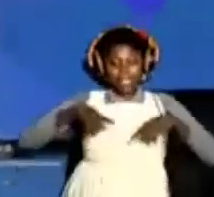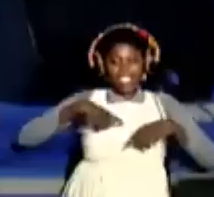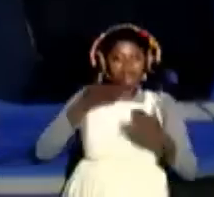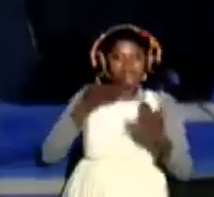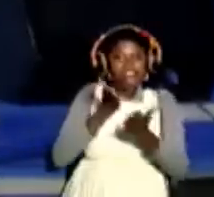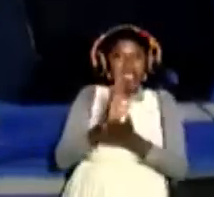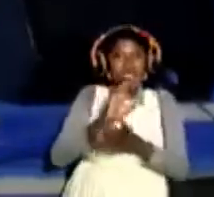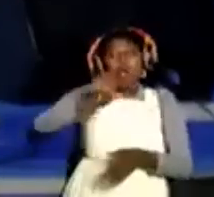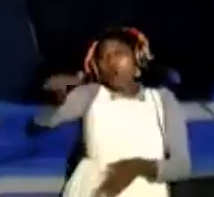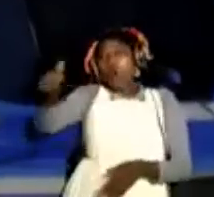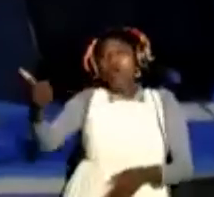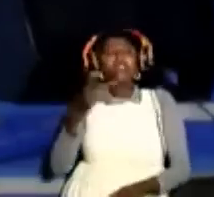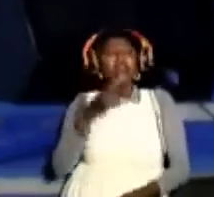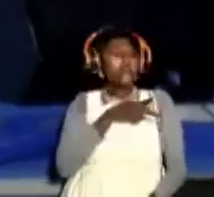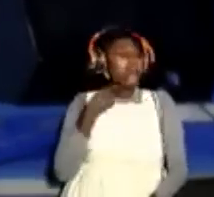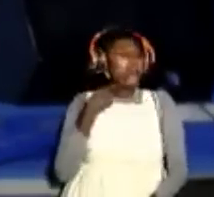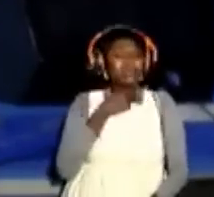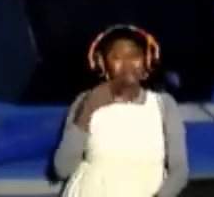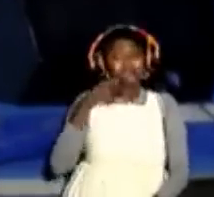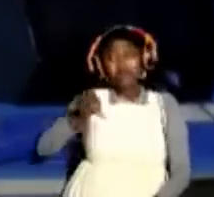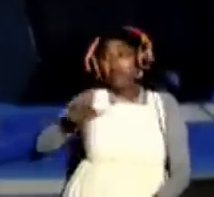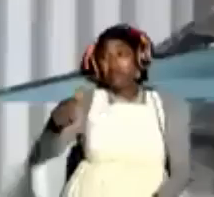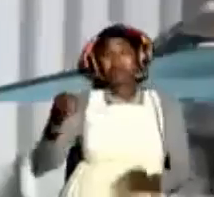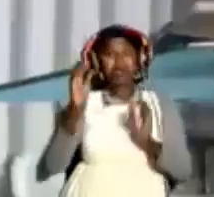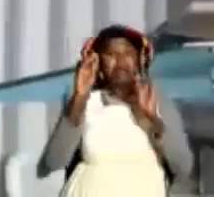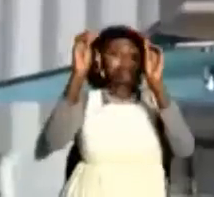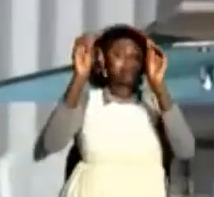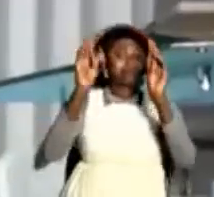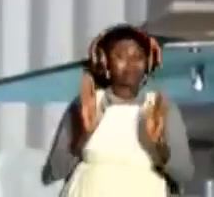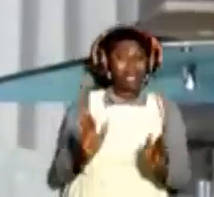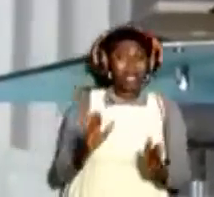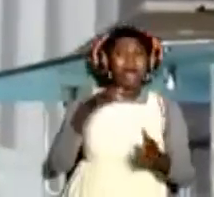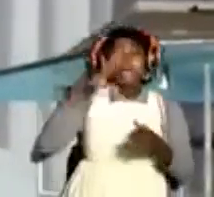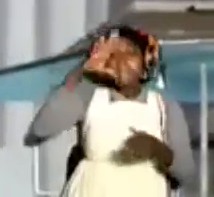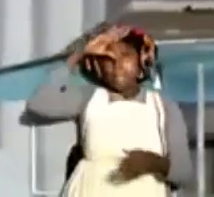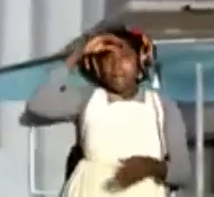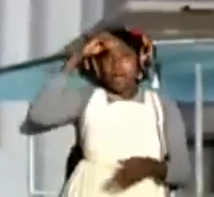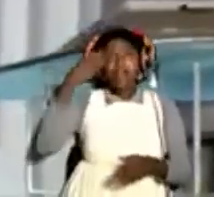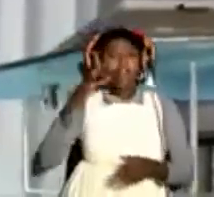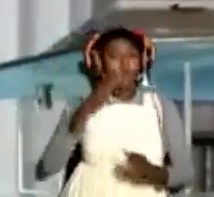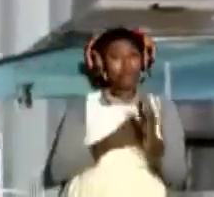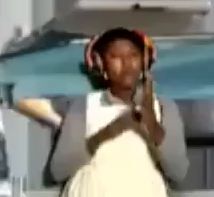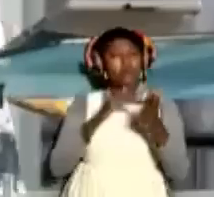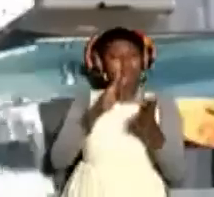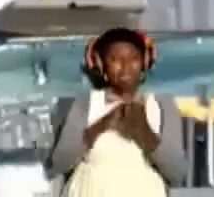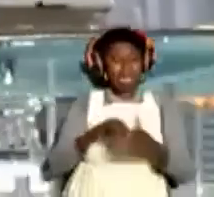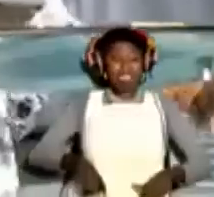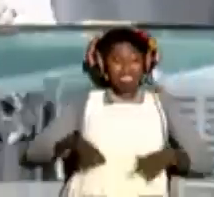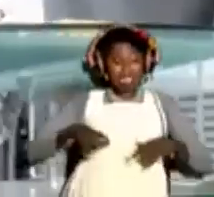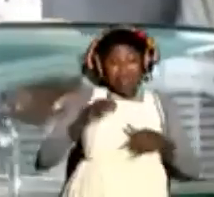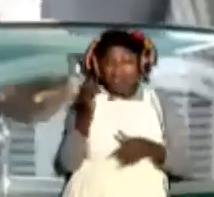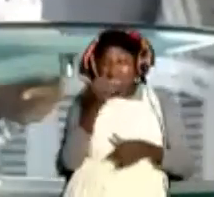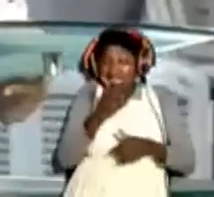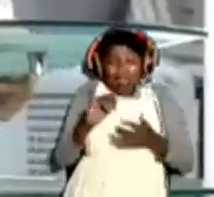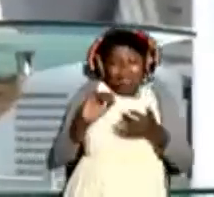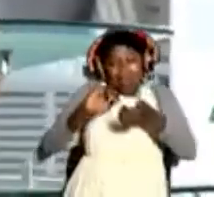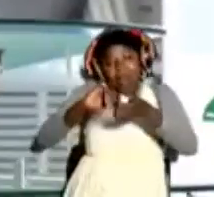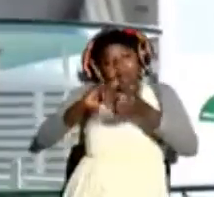preachers, there are many other pastors, there are many other men of God who are living their life anyhow.